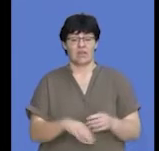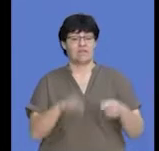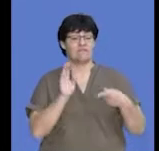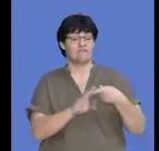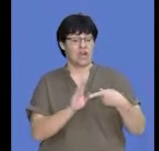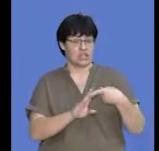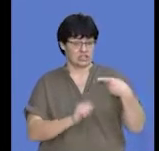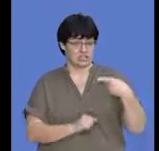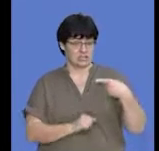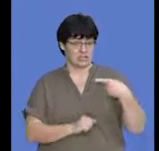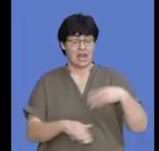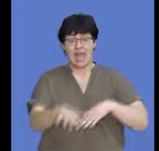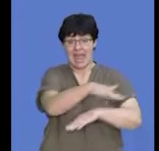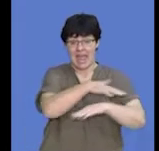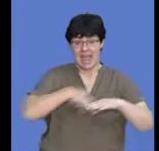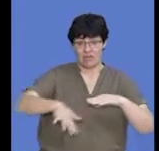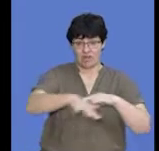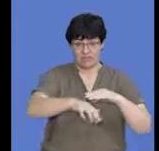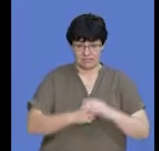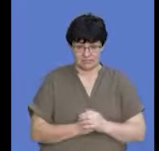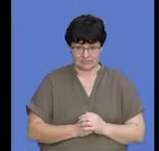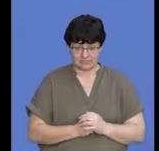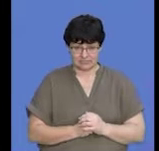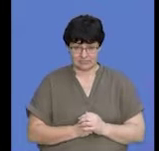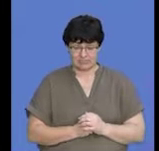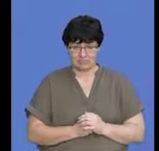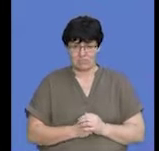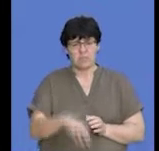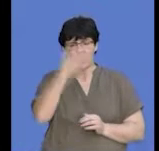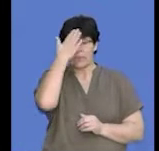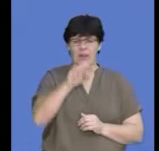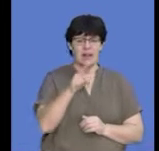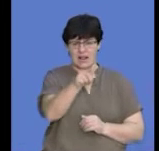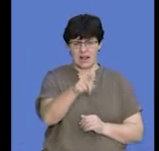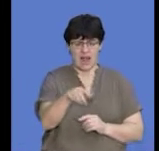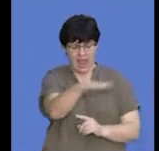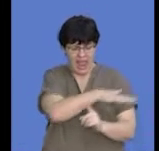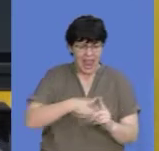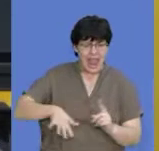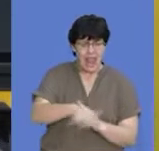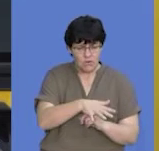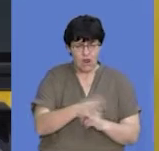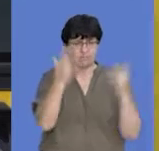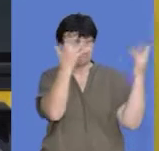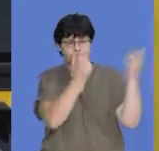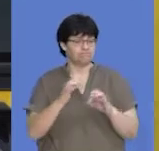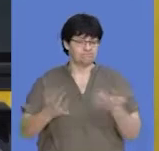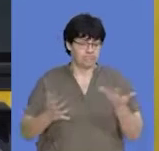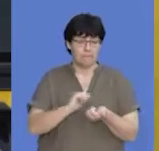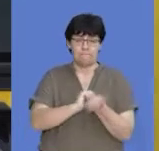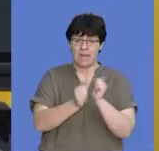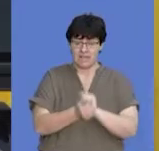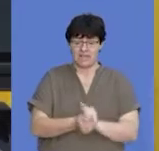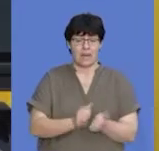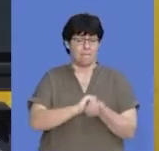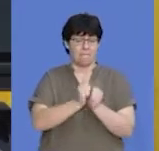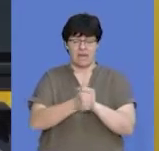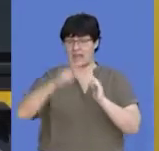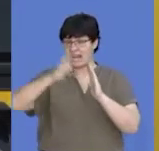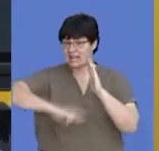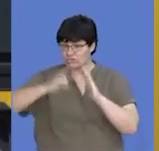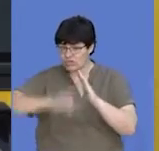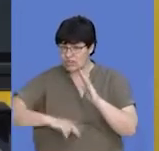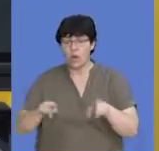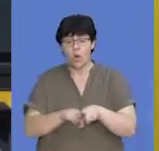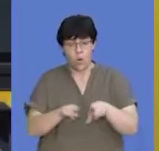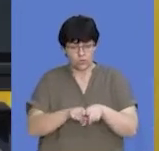one that we're dealing with is area. Now you will note that area is calculated in maths literacy, as well